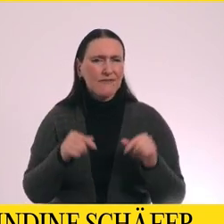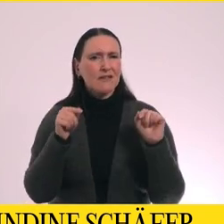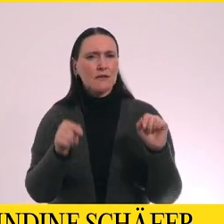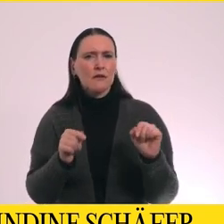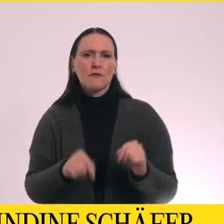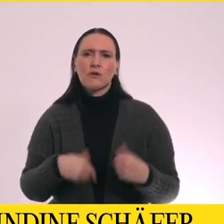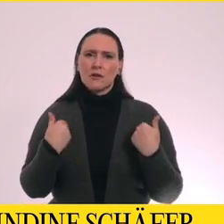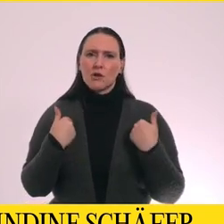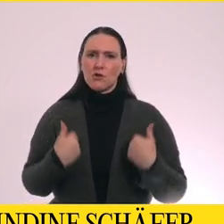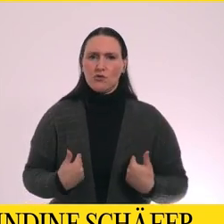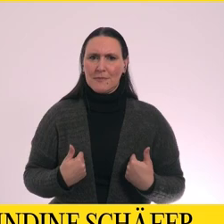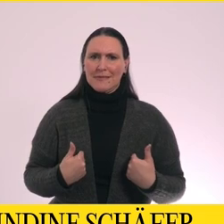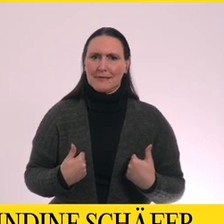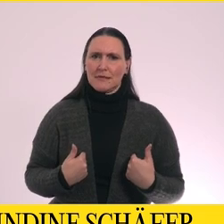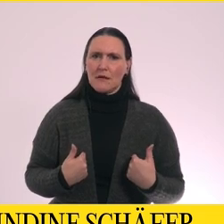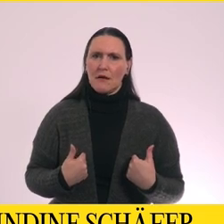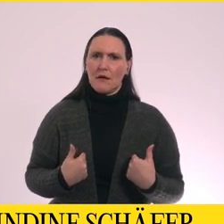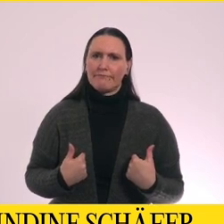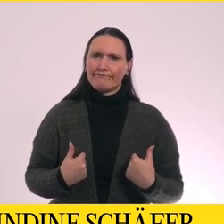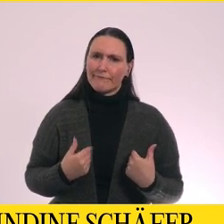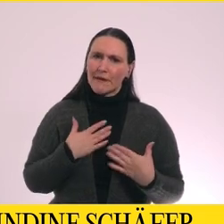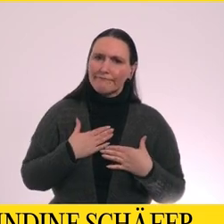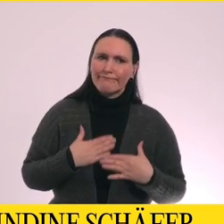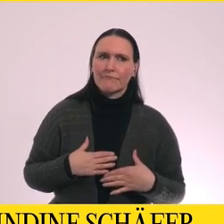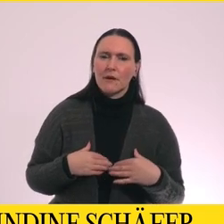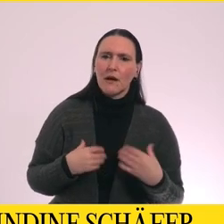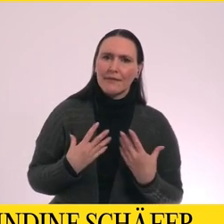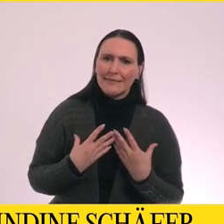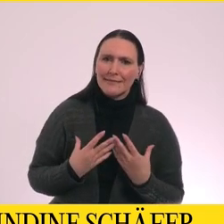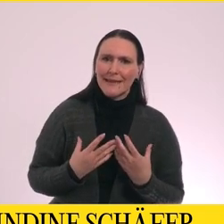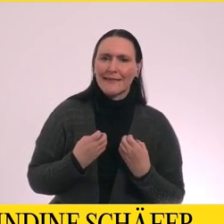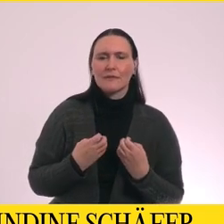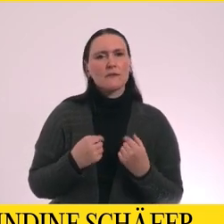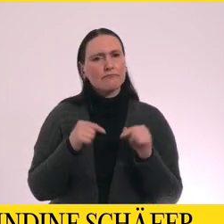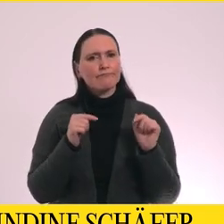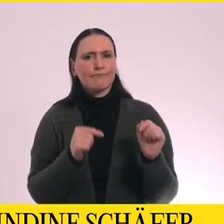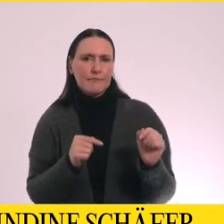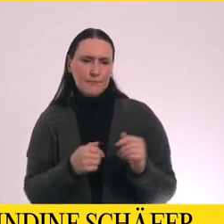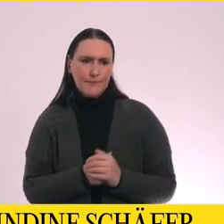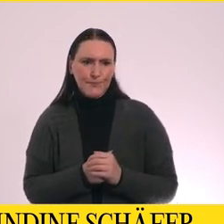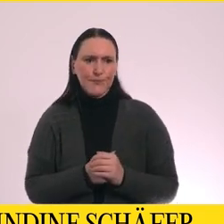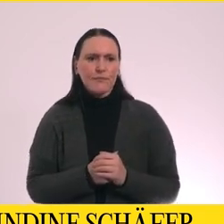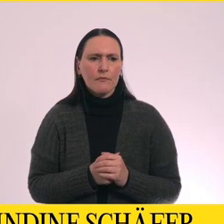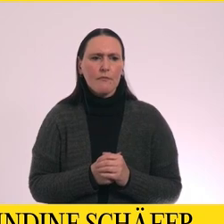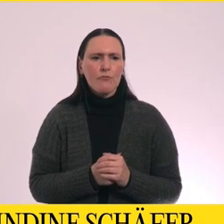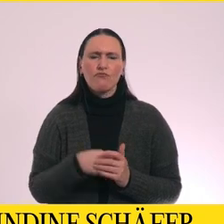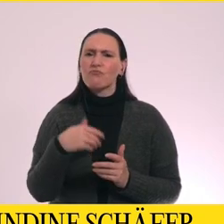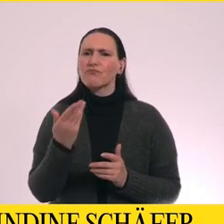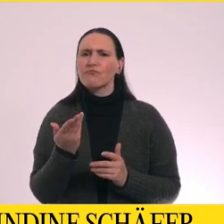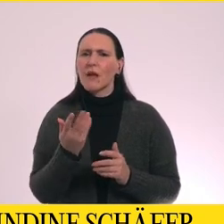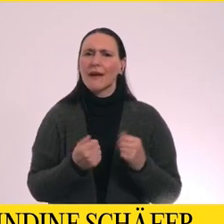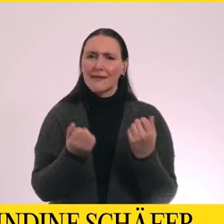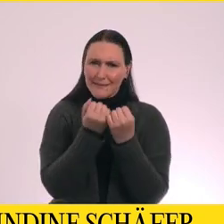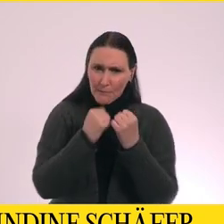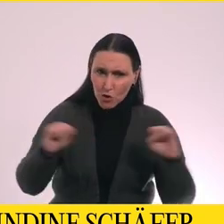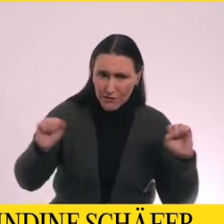regardless of who they are. If you want to promote democracy, you have to deprogram yourself. You have